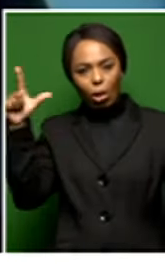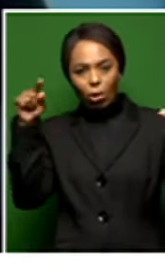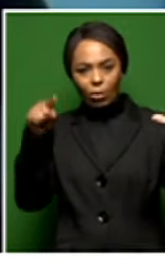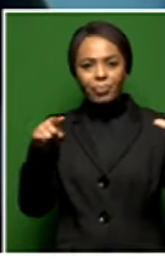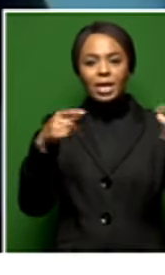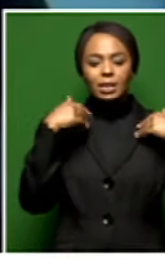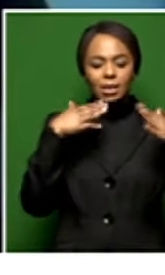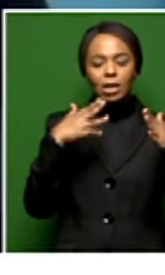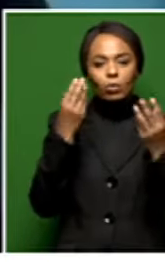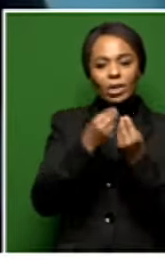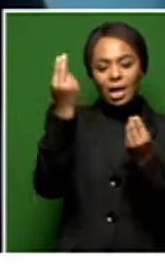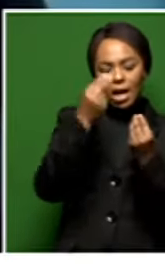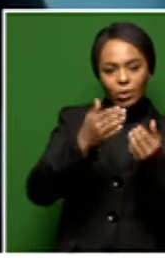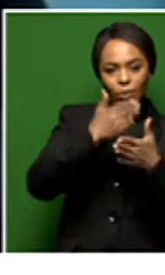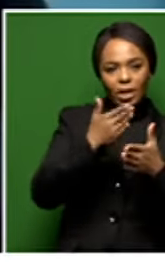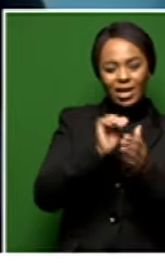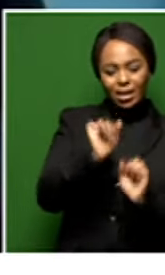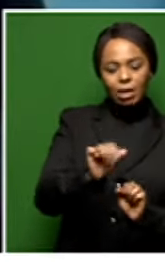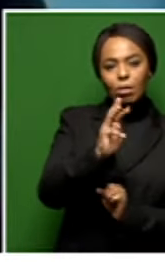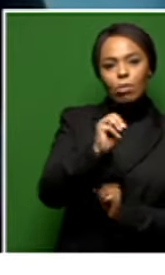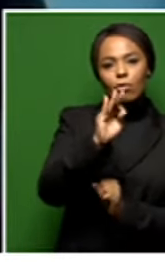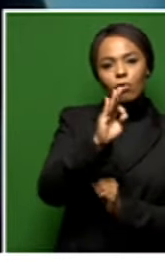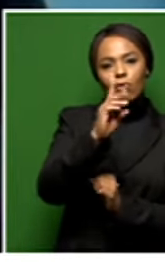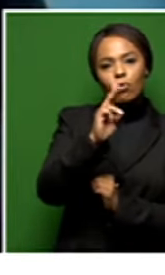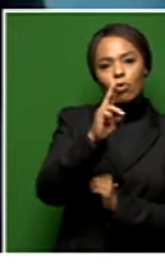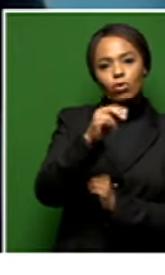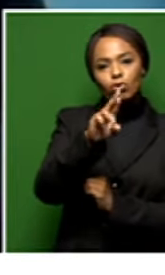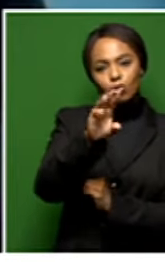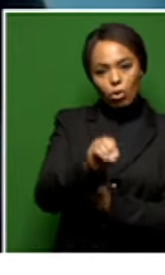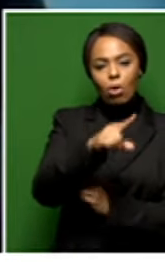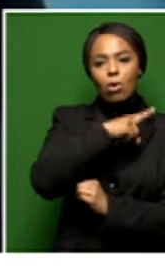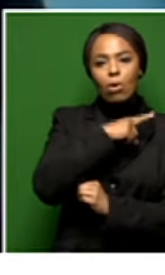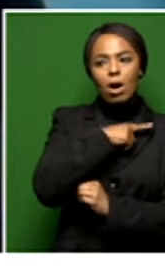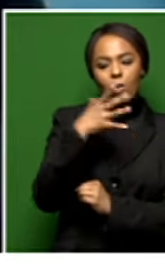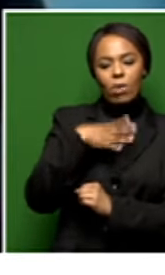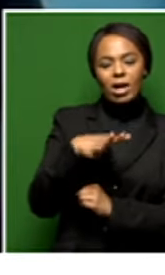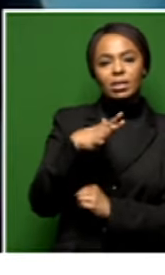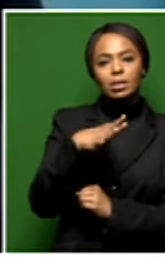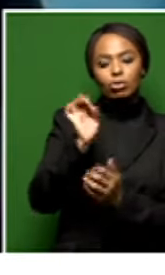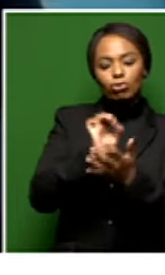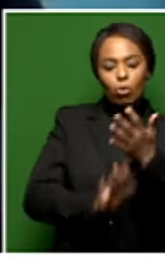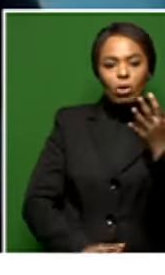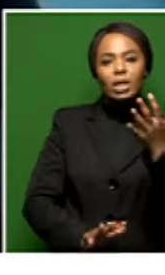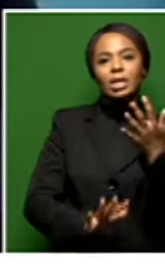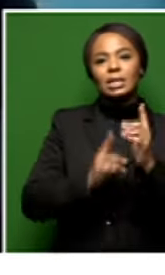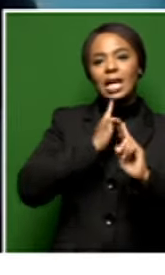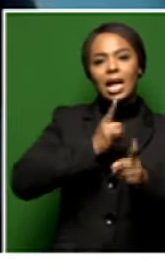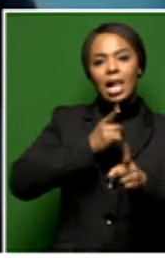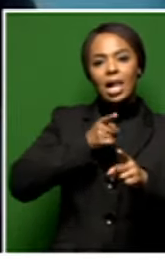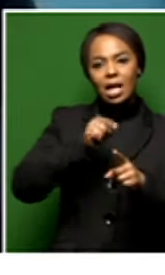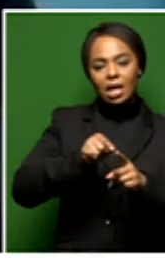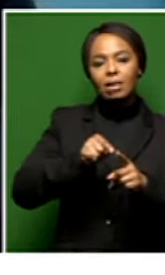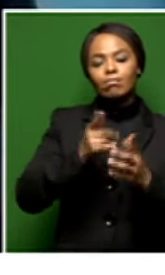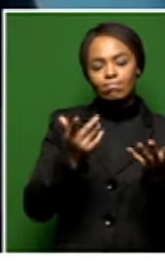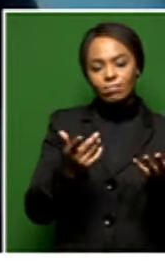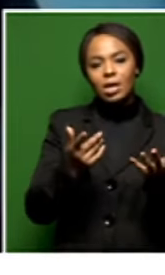And since the theme is the Oasis, right, we wanted to create a storytelling sub-themes